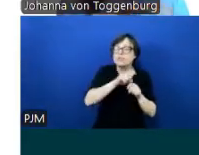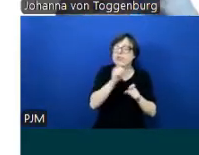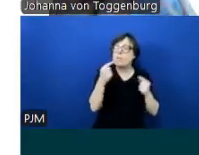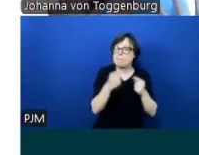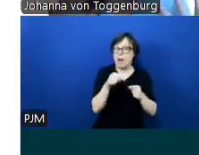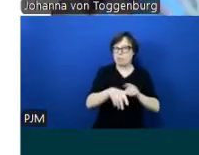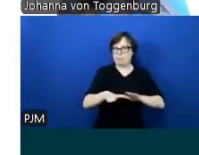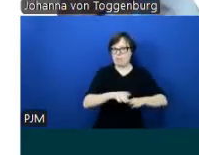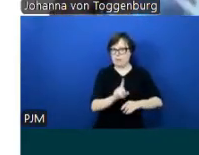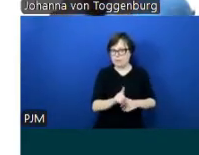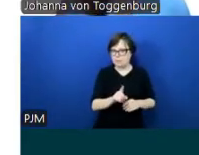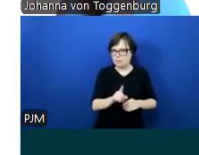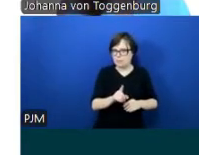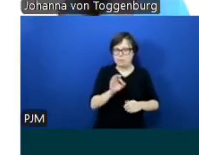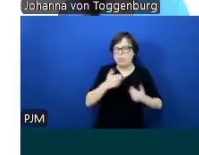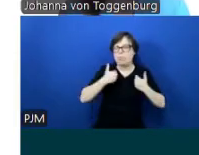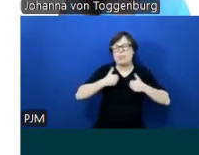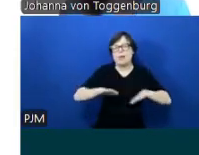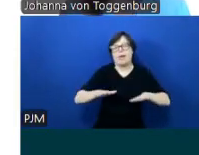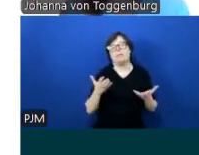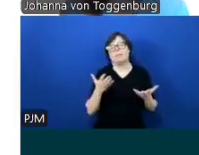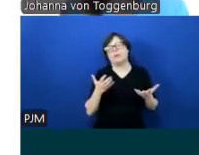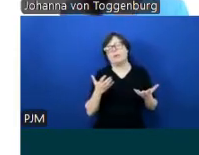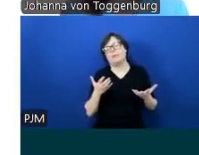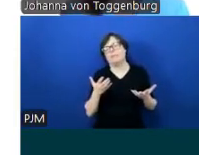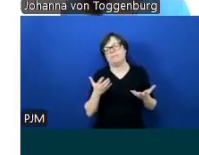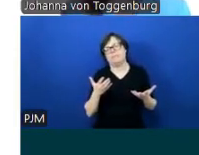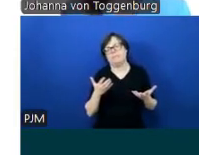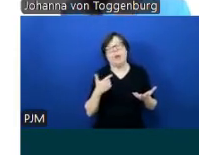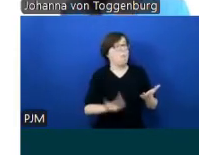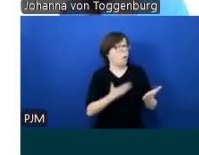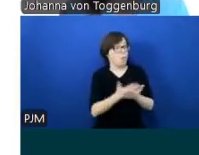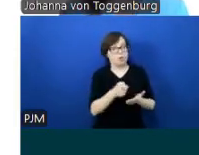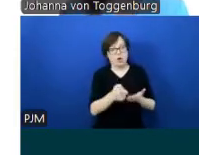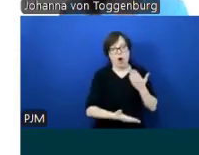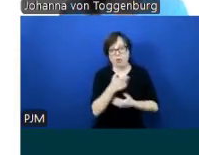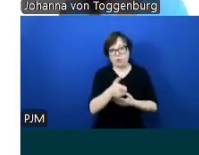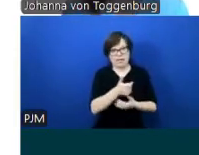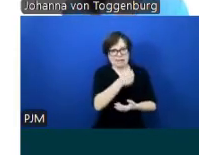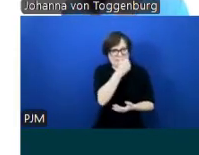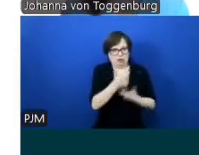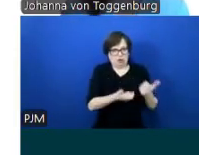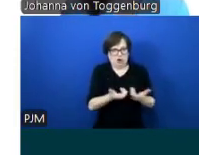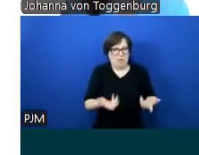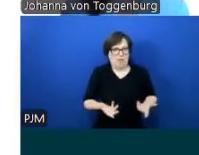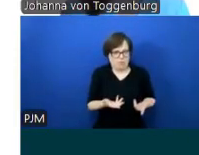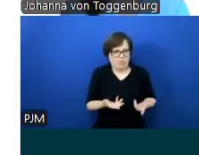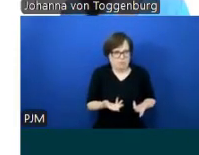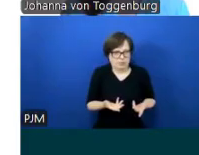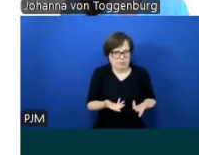they're not unrealistic. We want to suggest something that is actually also realistic for the municipality to